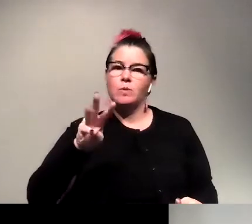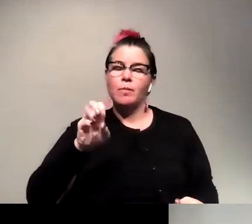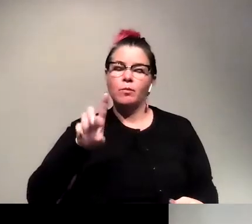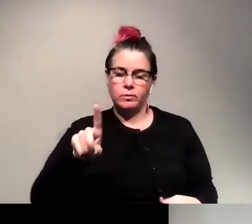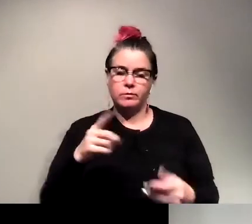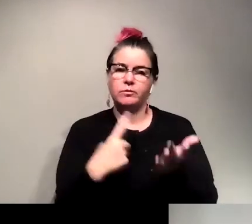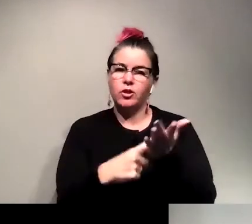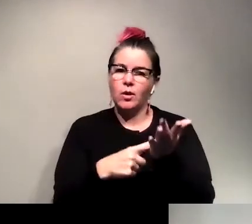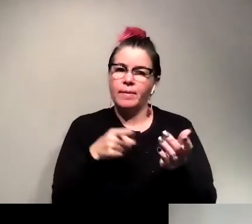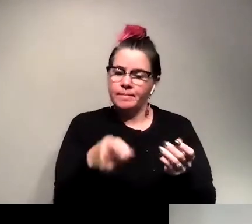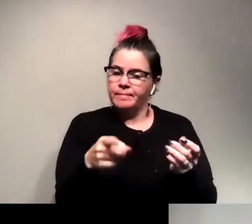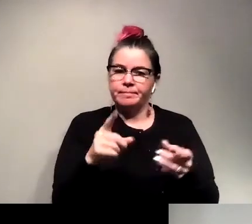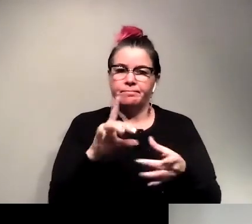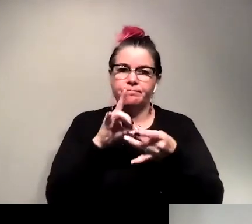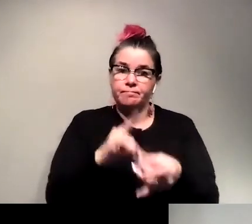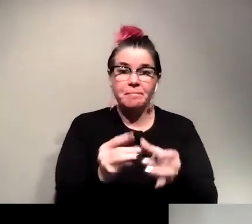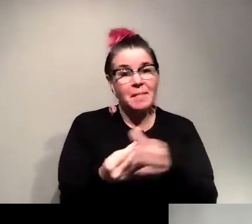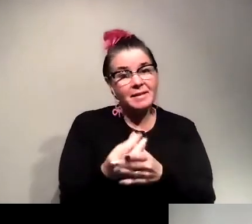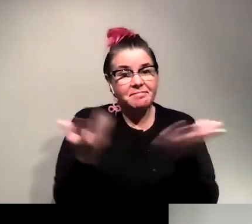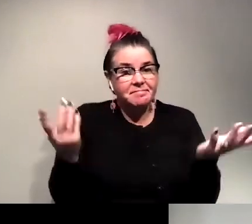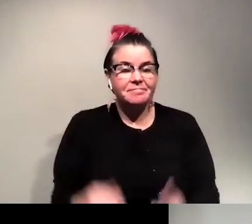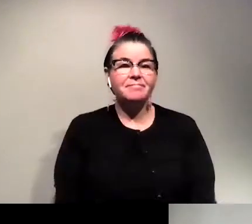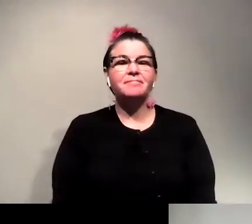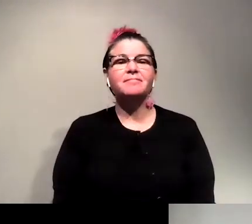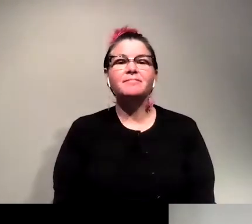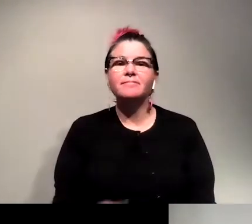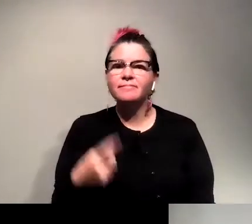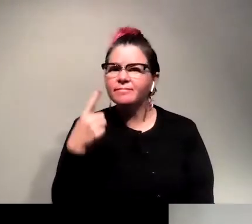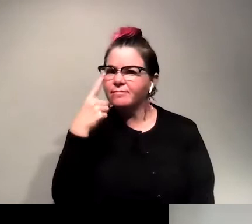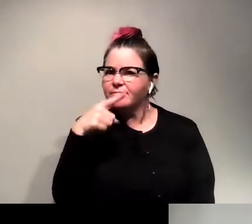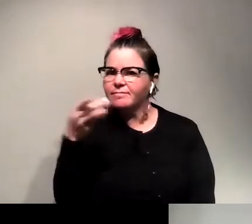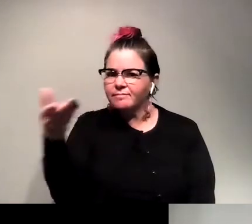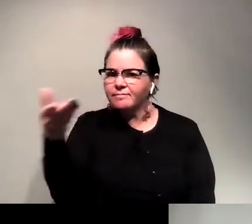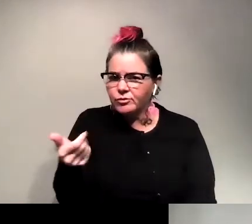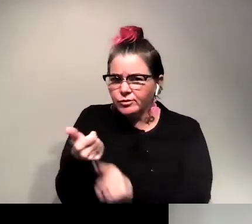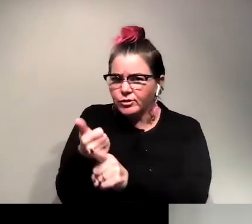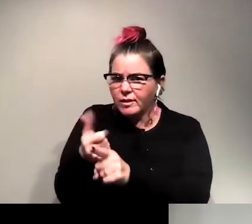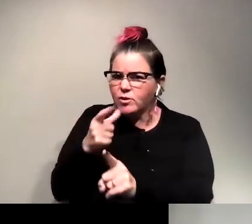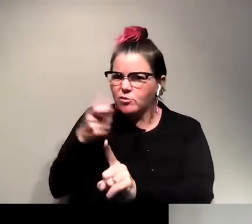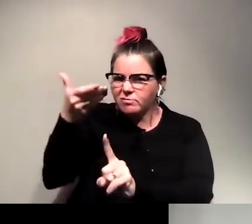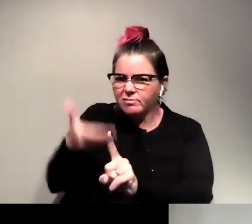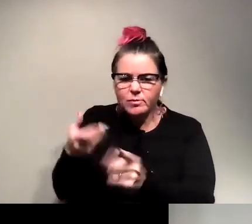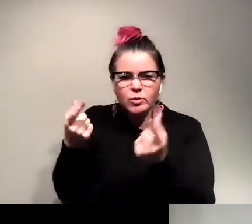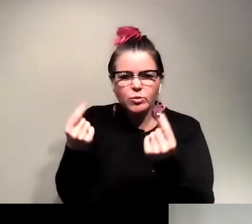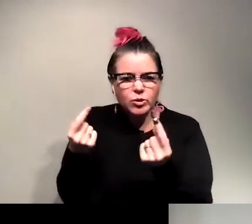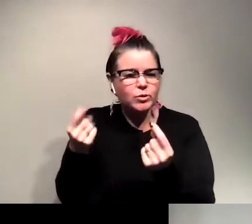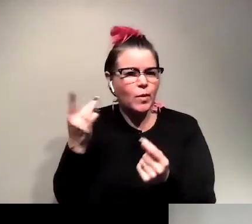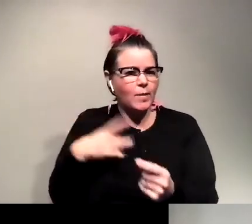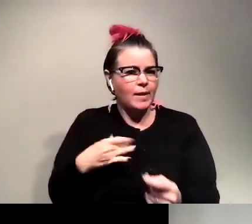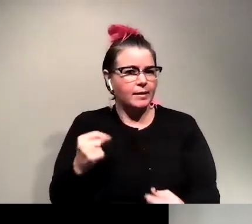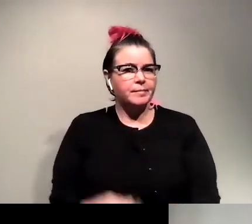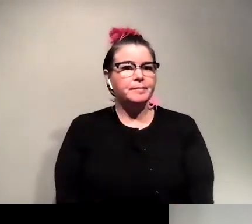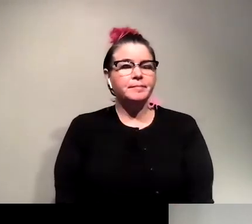them all about plants. So, Chelsea, would you like to introduce yourself, say who you are, what you do, and why you like it?